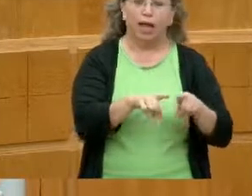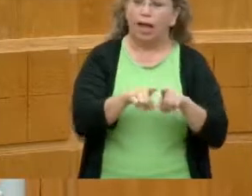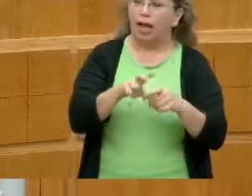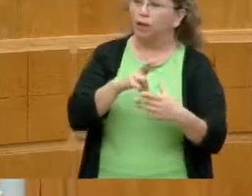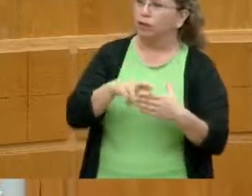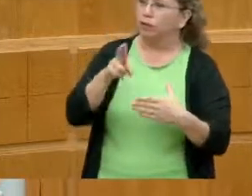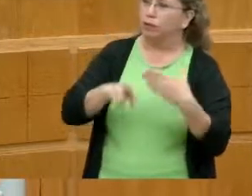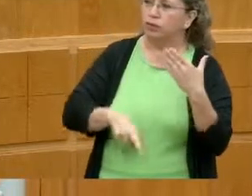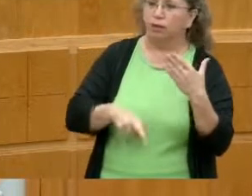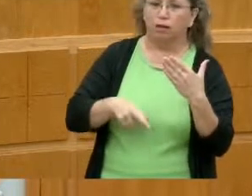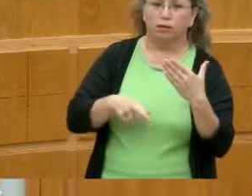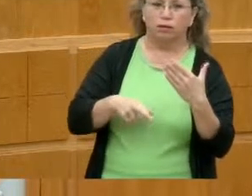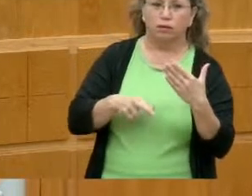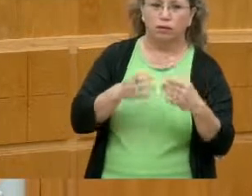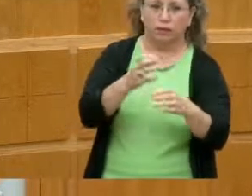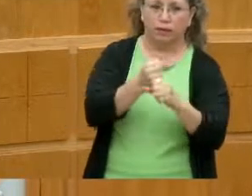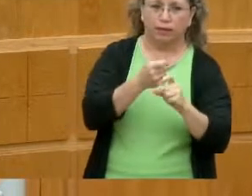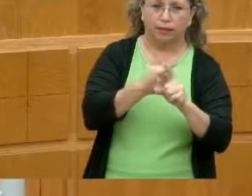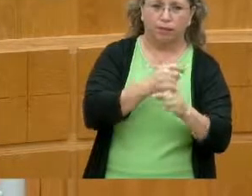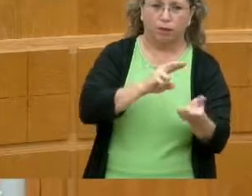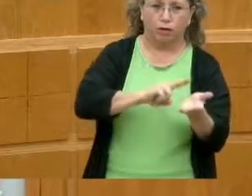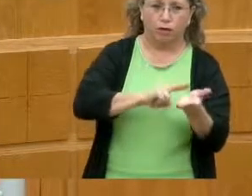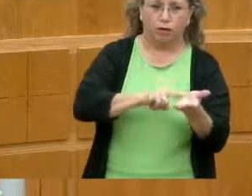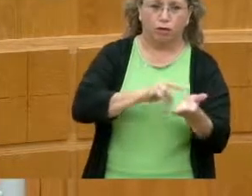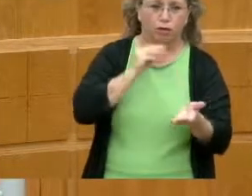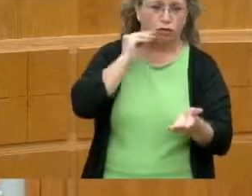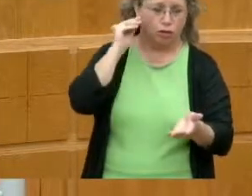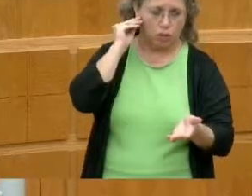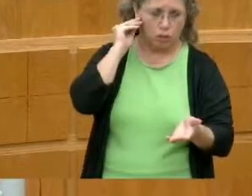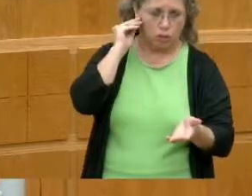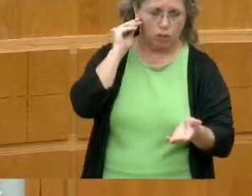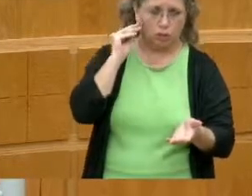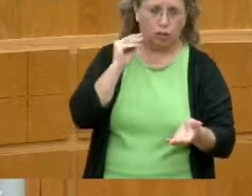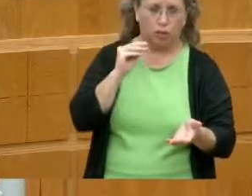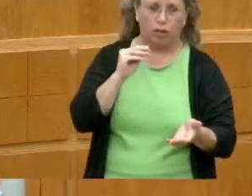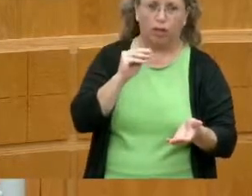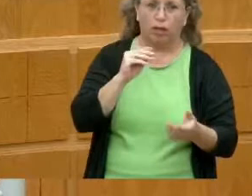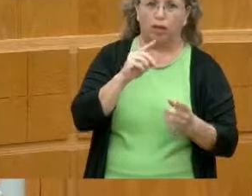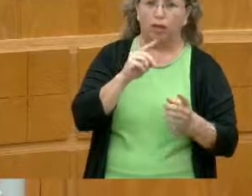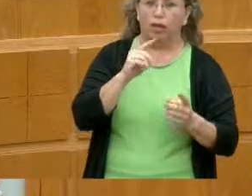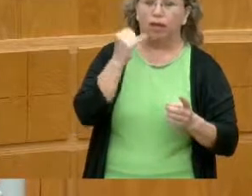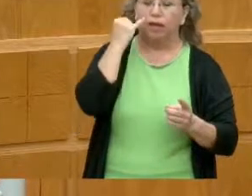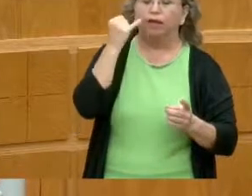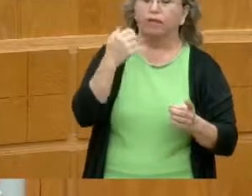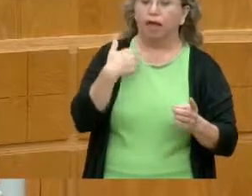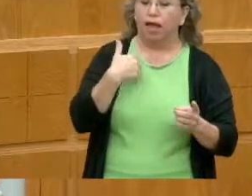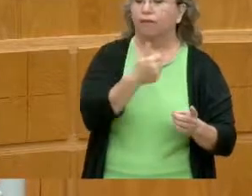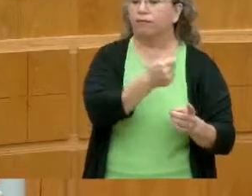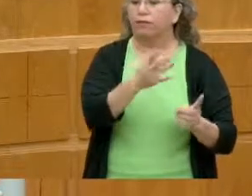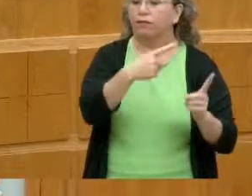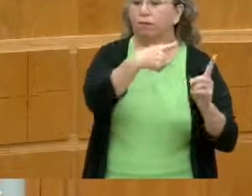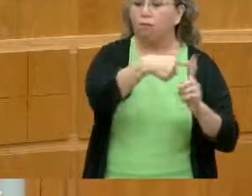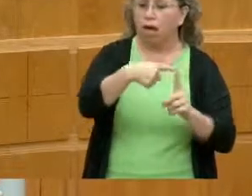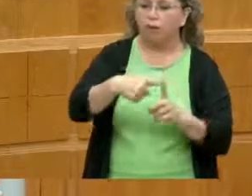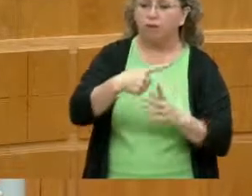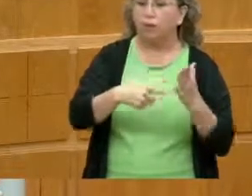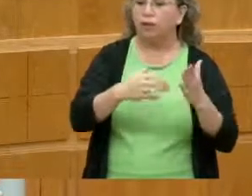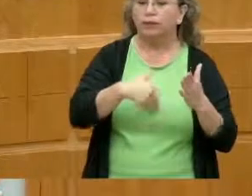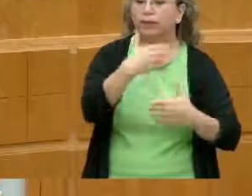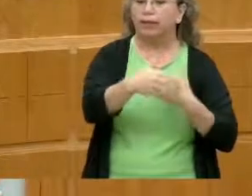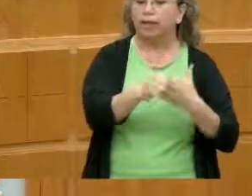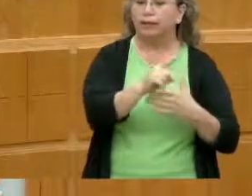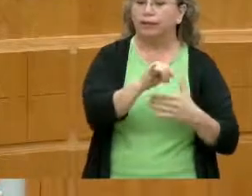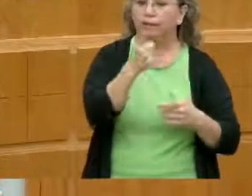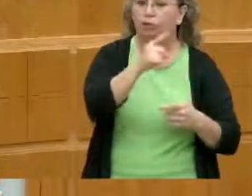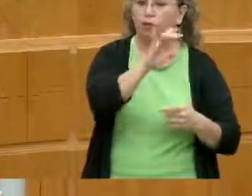if there are positives discovered in nursing homes, what's the next step? What's the process for those facilities? Yeah, let's have Annette answer